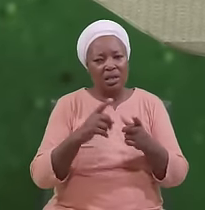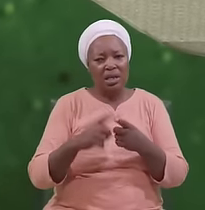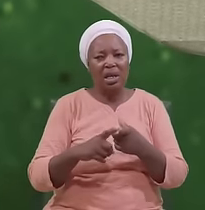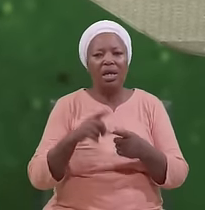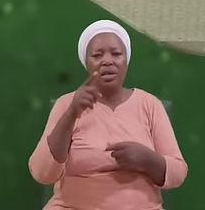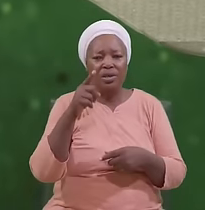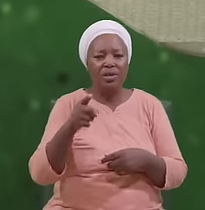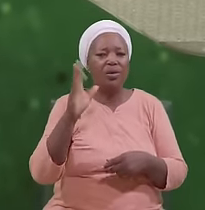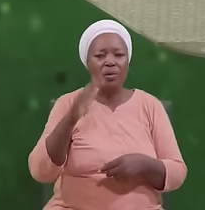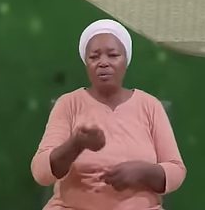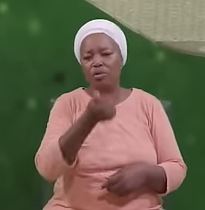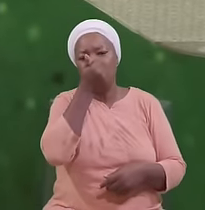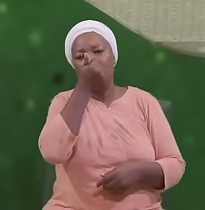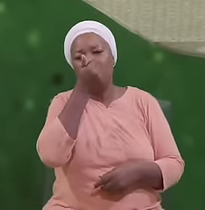for